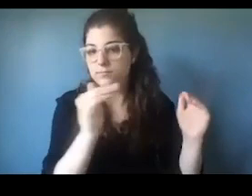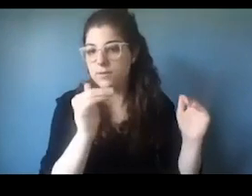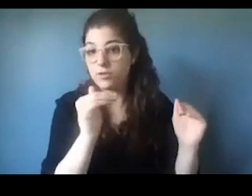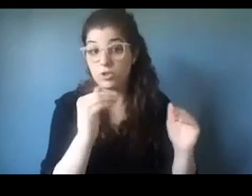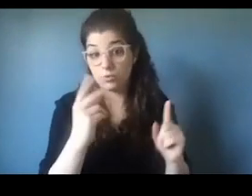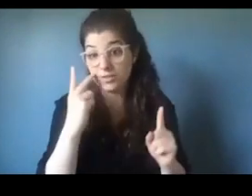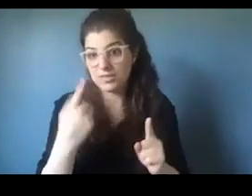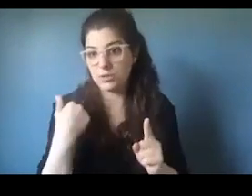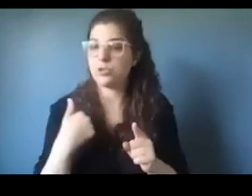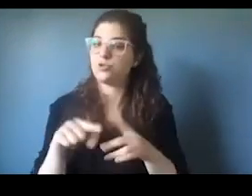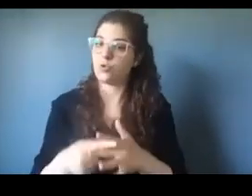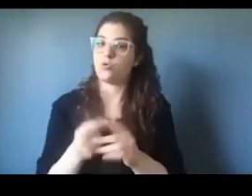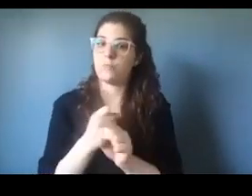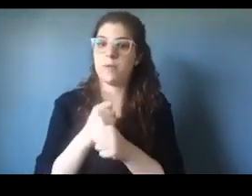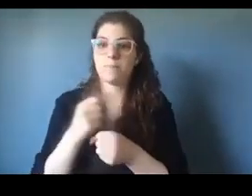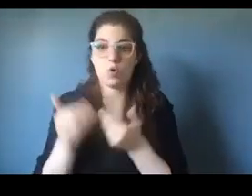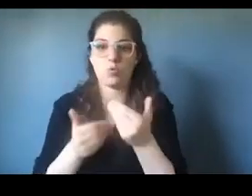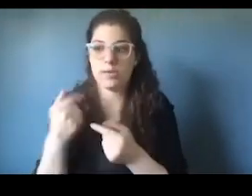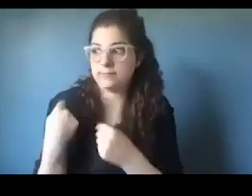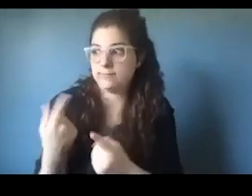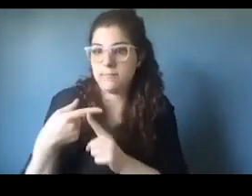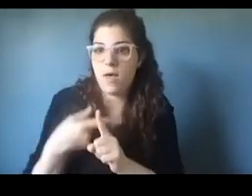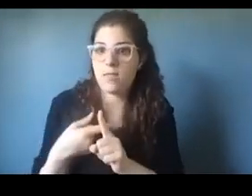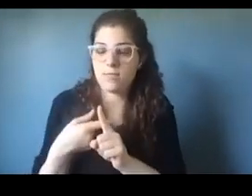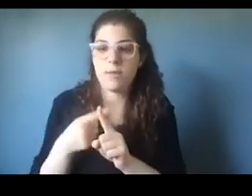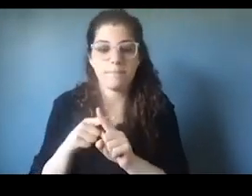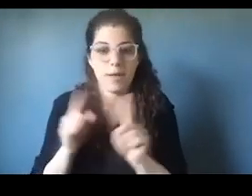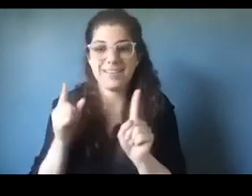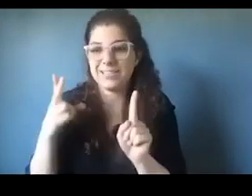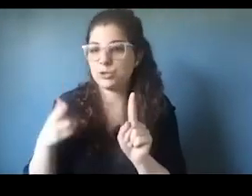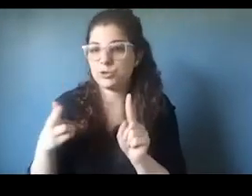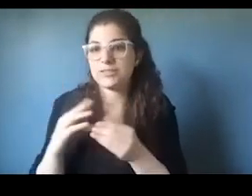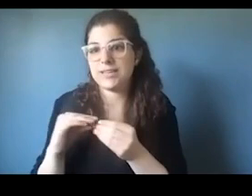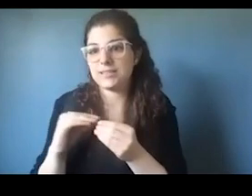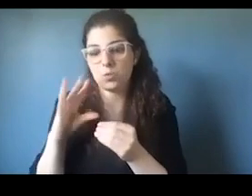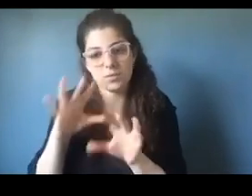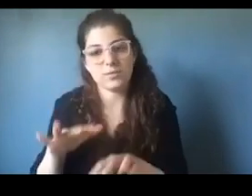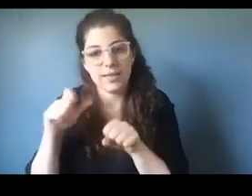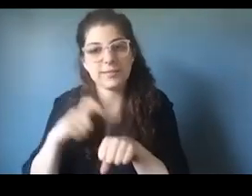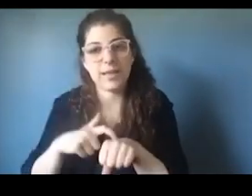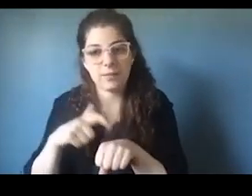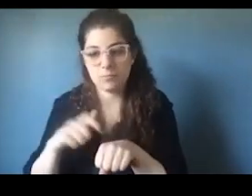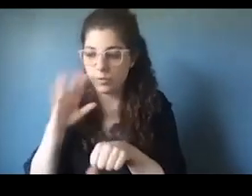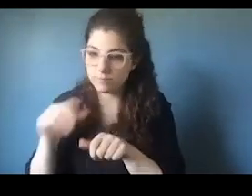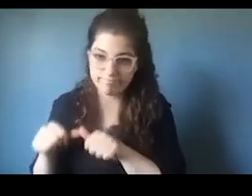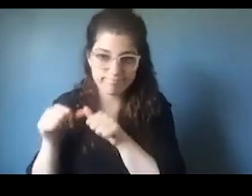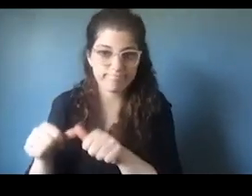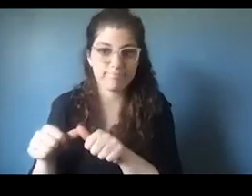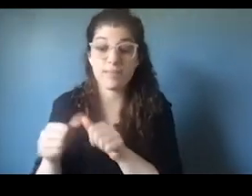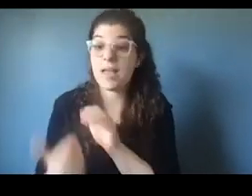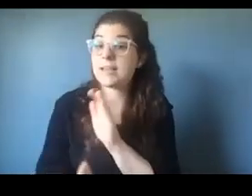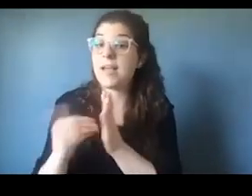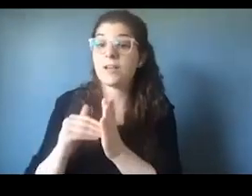started to make progress in the last month, but history suggests that it's going to take a long time. Now, again,